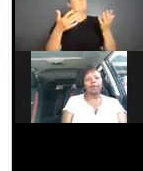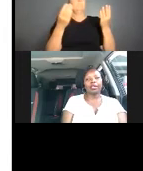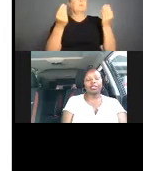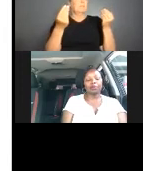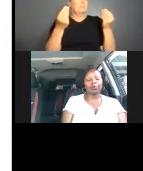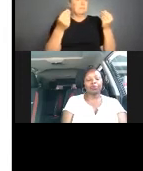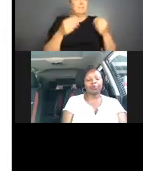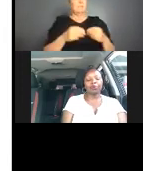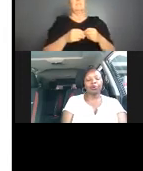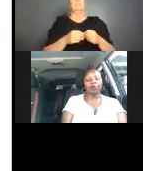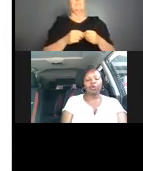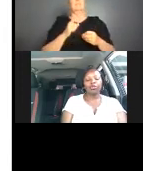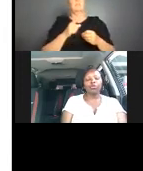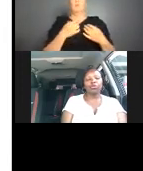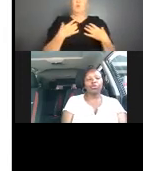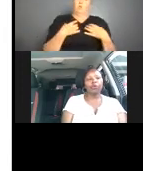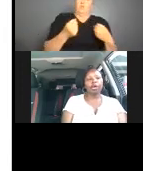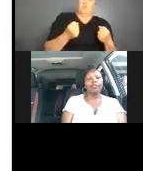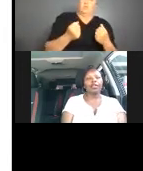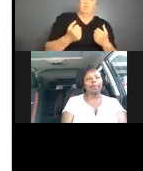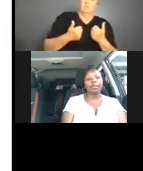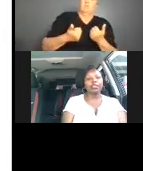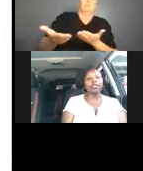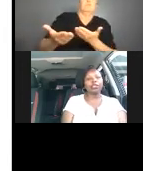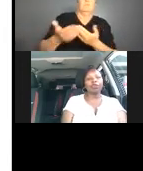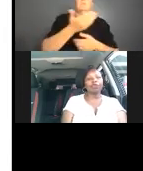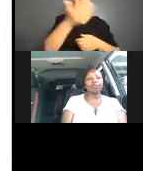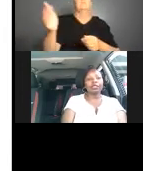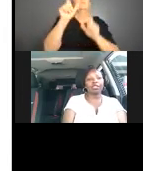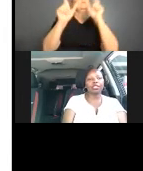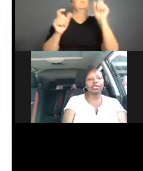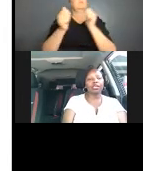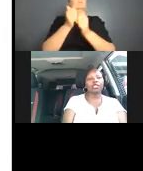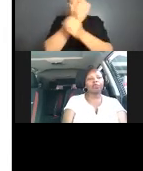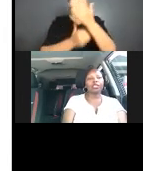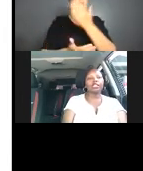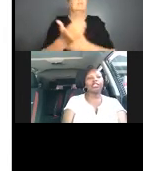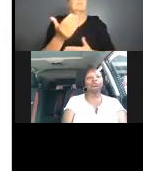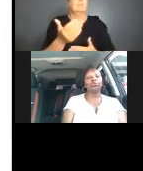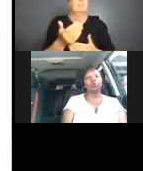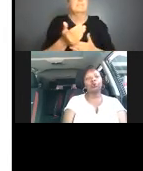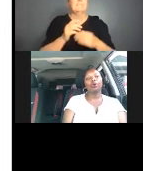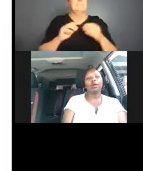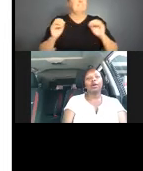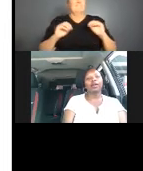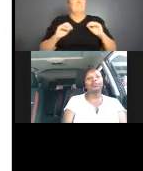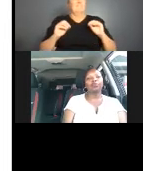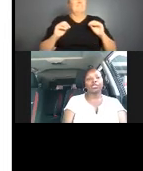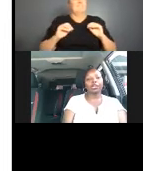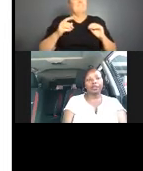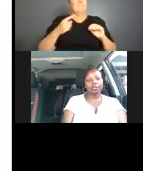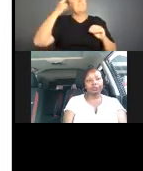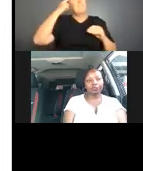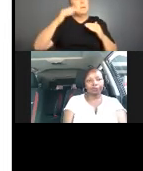healthcare among disabled people due to unavailability of services, especially in rural and